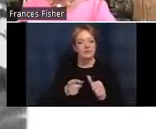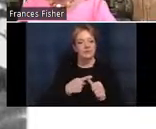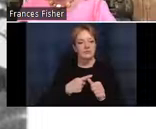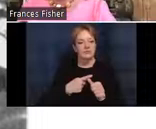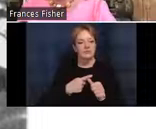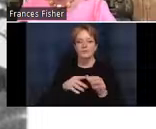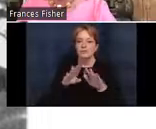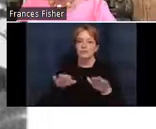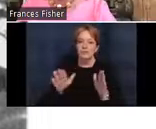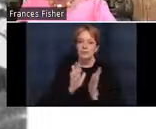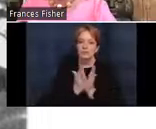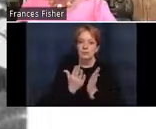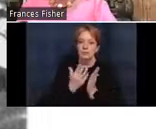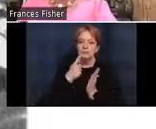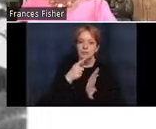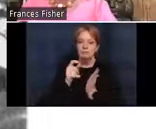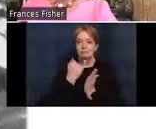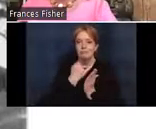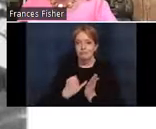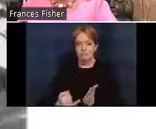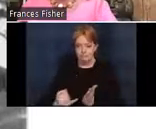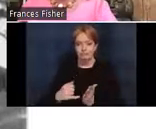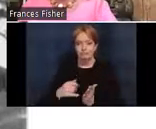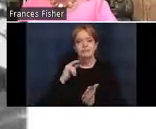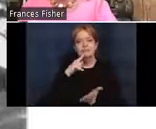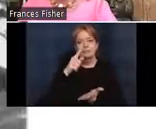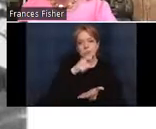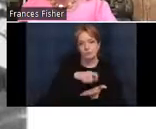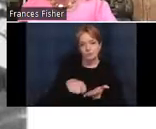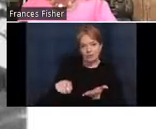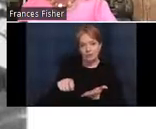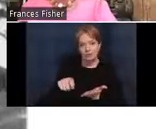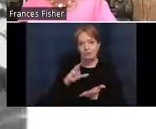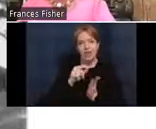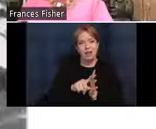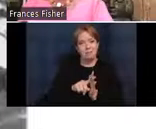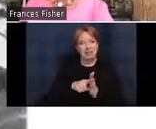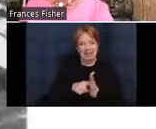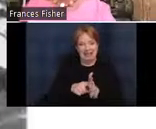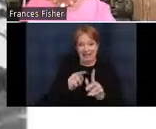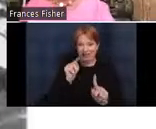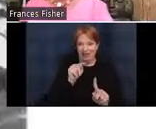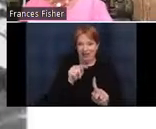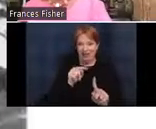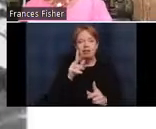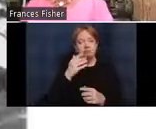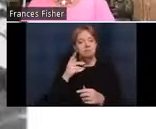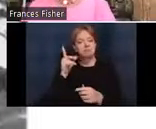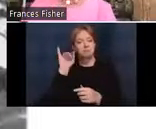children's book was written and began right there. She had 3 of